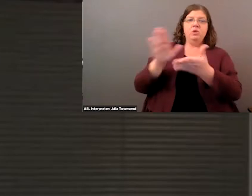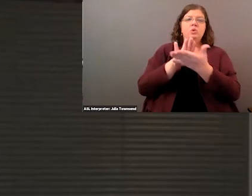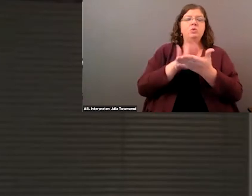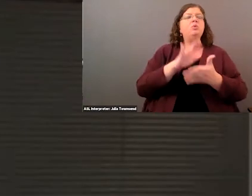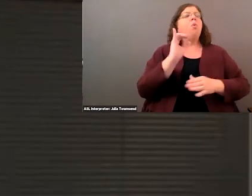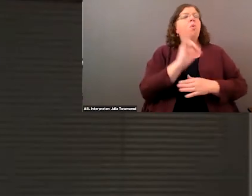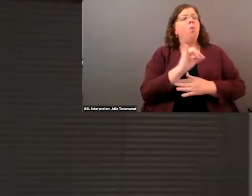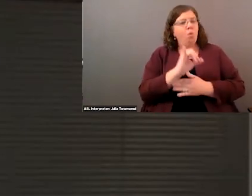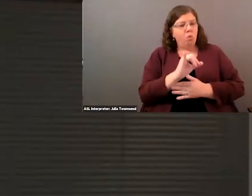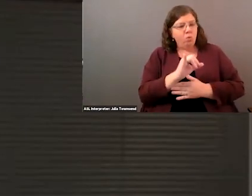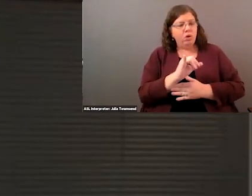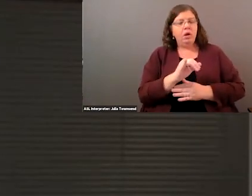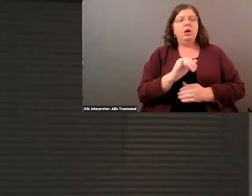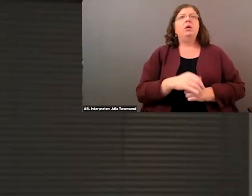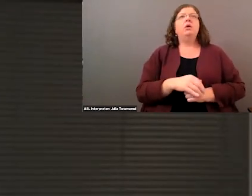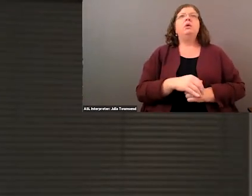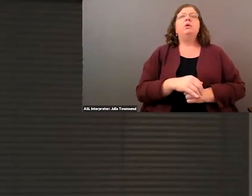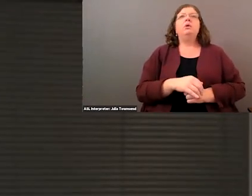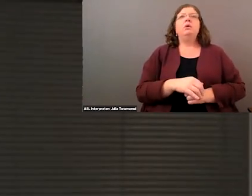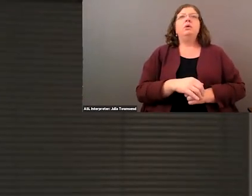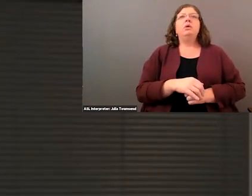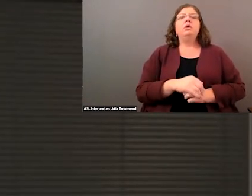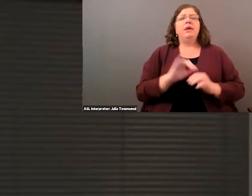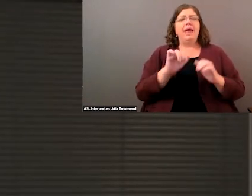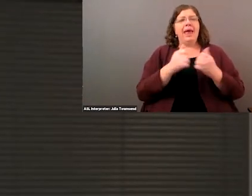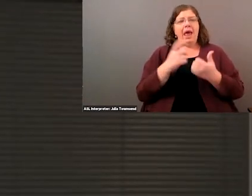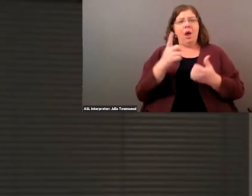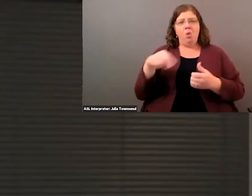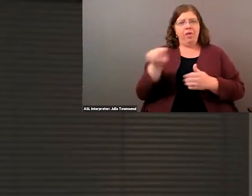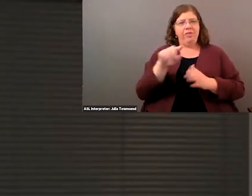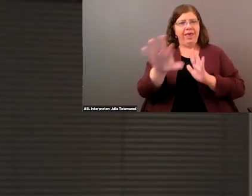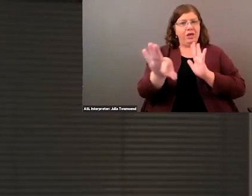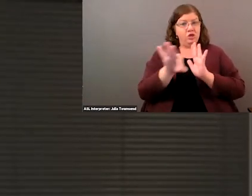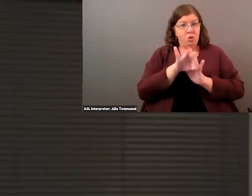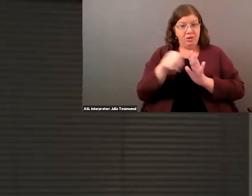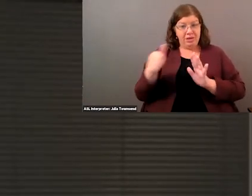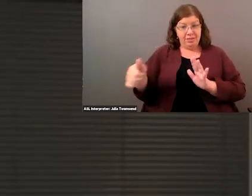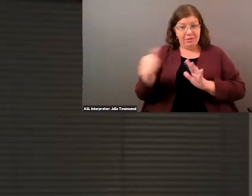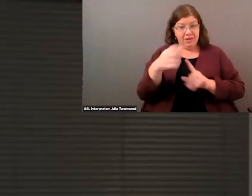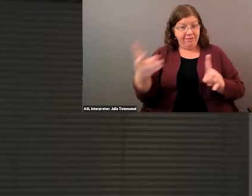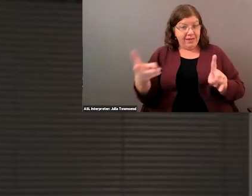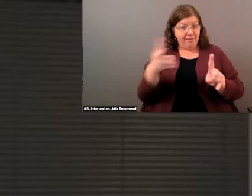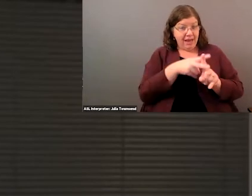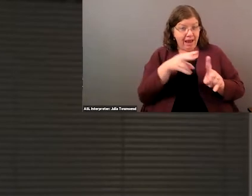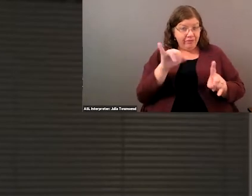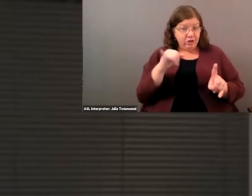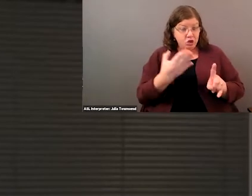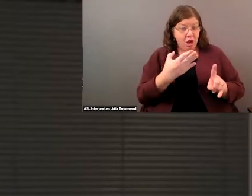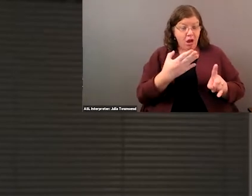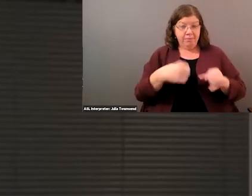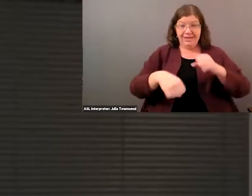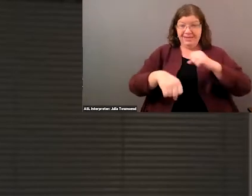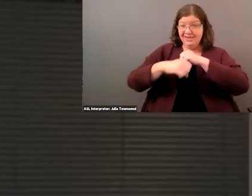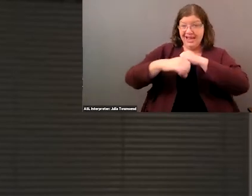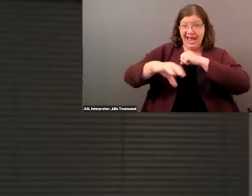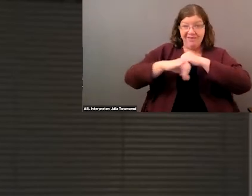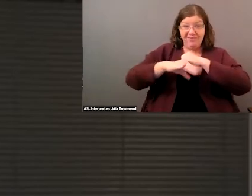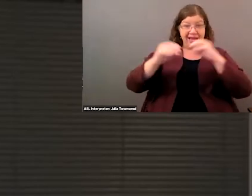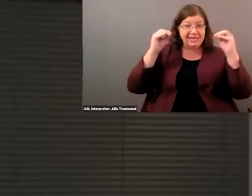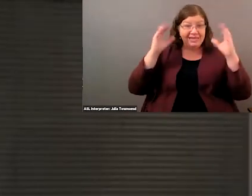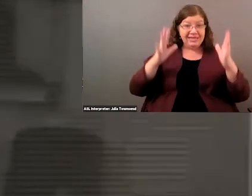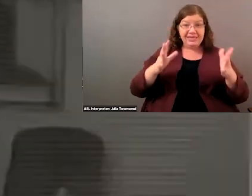for the job? Is this advertised and any teacher has the opportunity to apply for the job? Yes, they'll